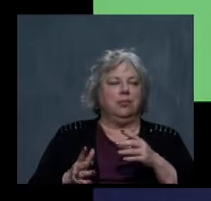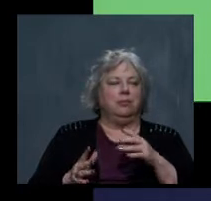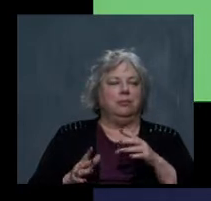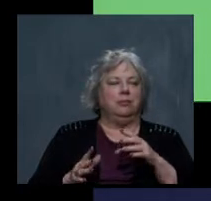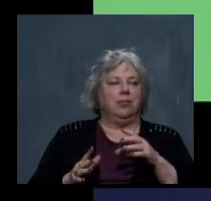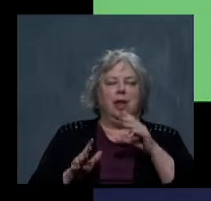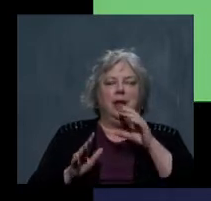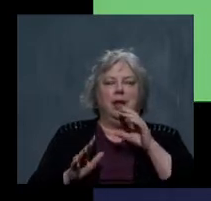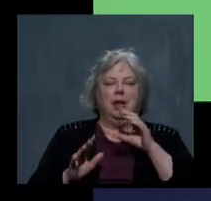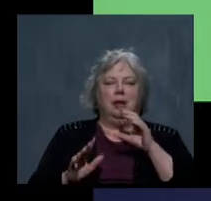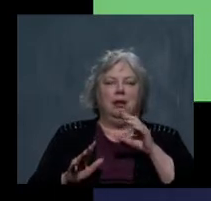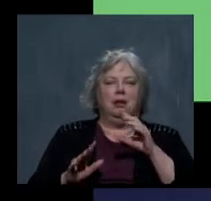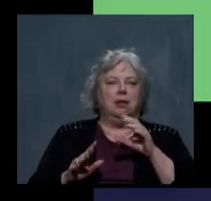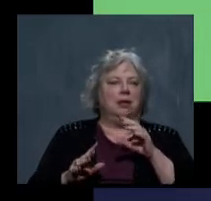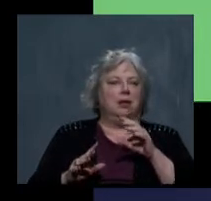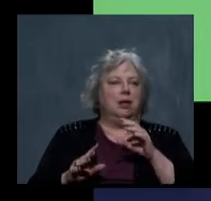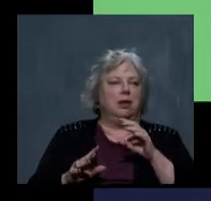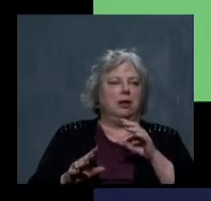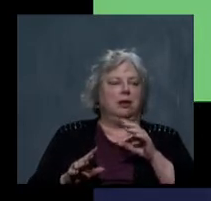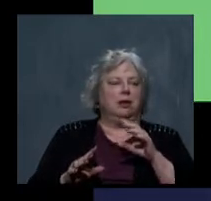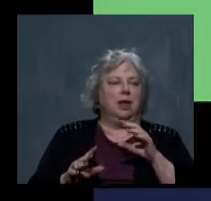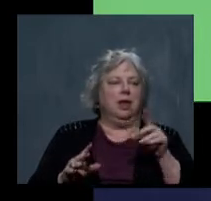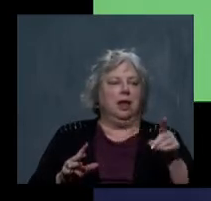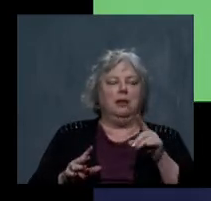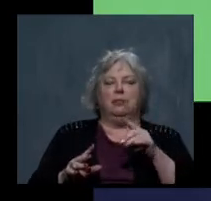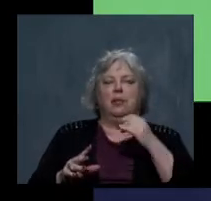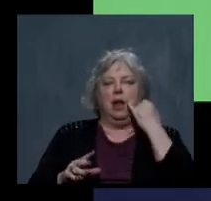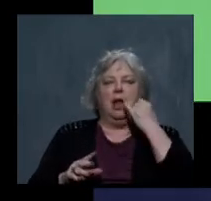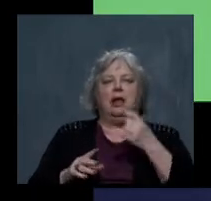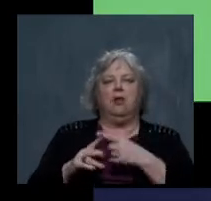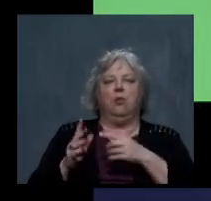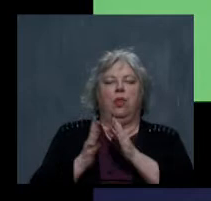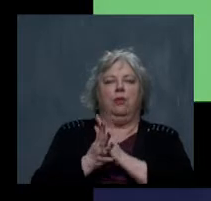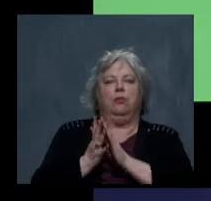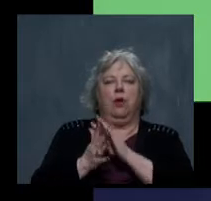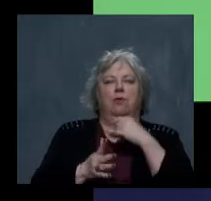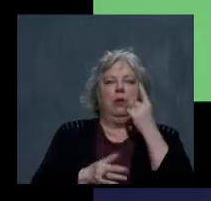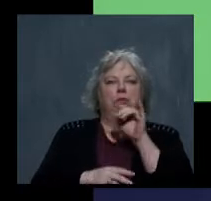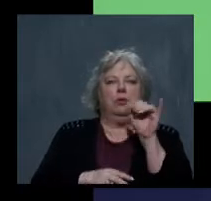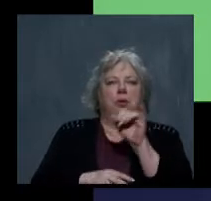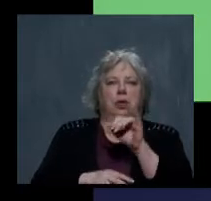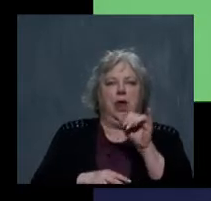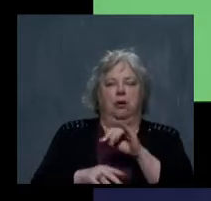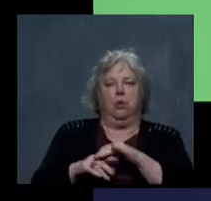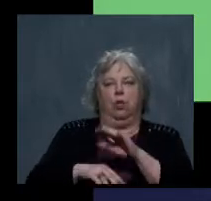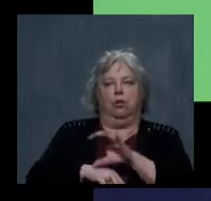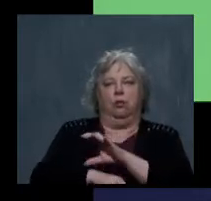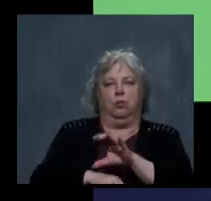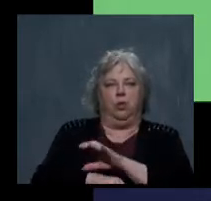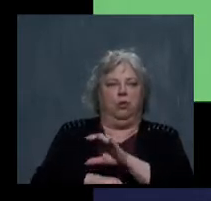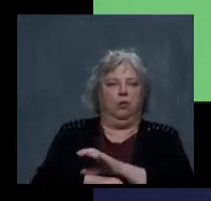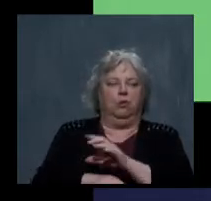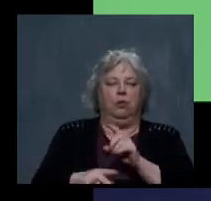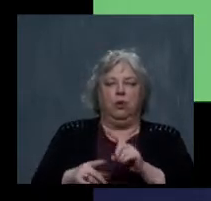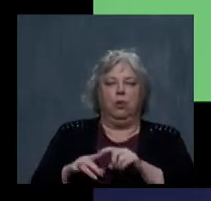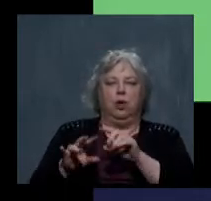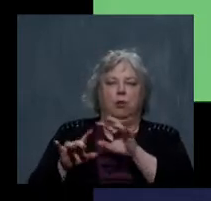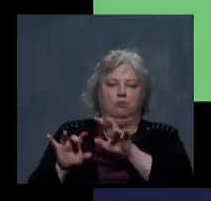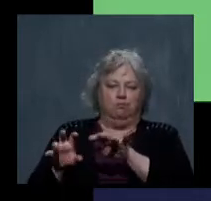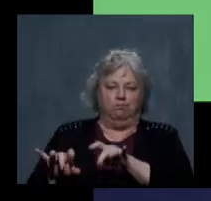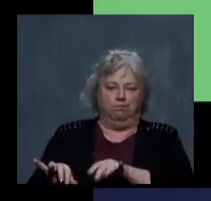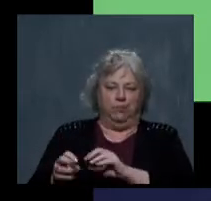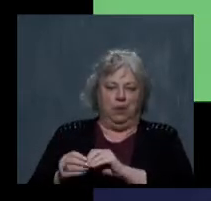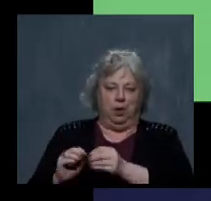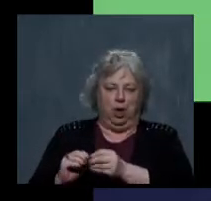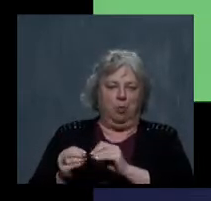how this is not the exact scenario, but when you plug in the numbers and, you know, check where